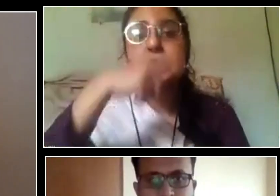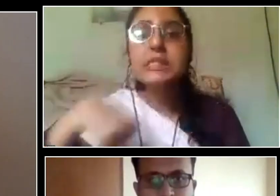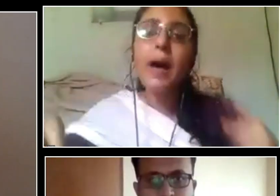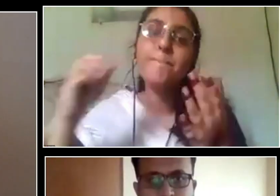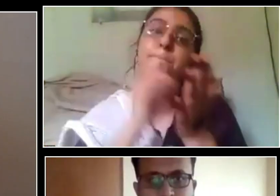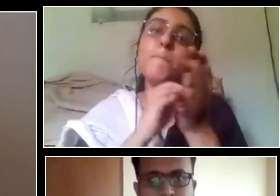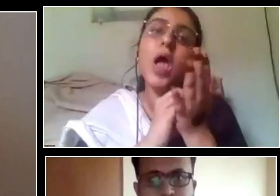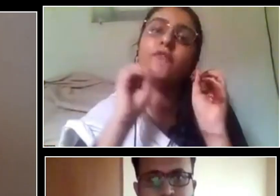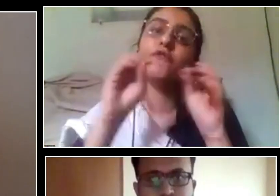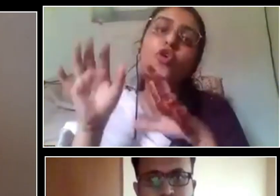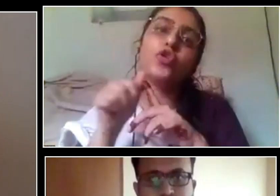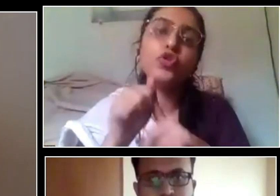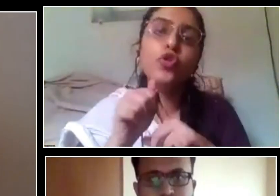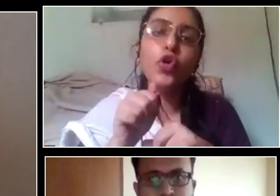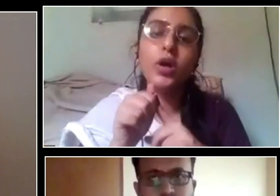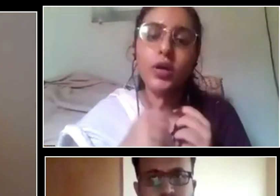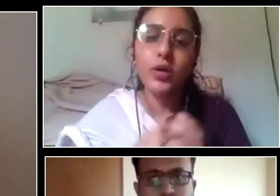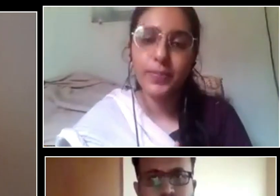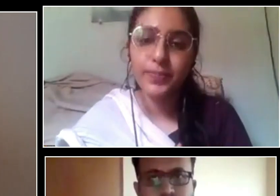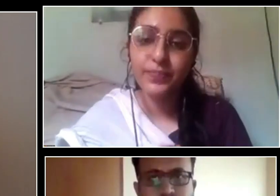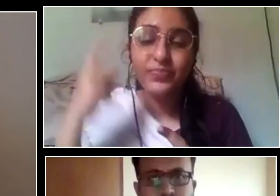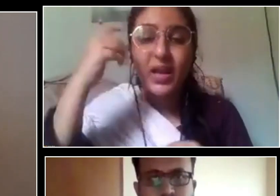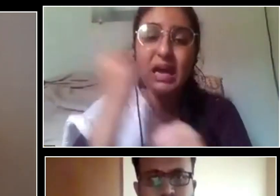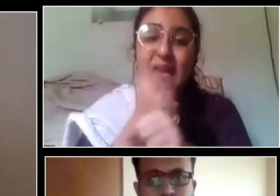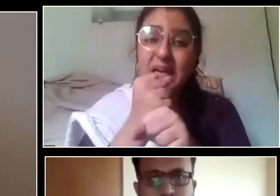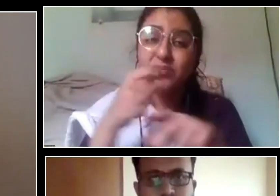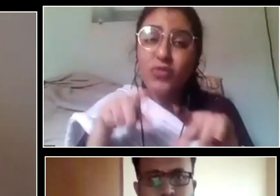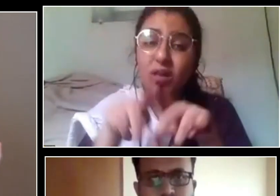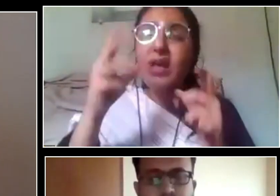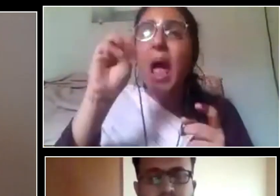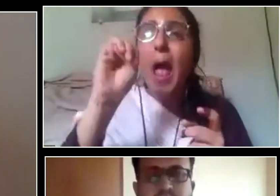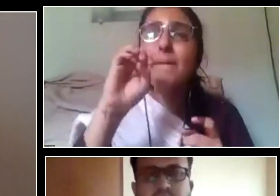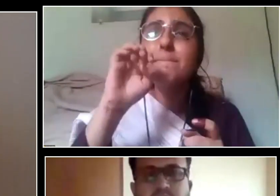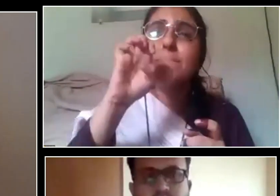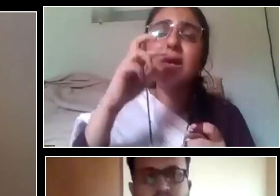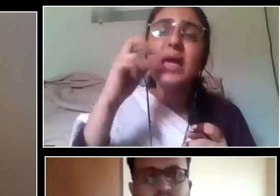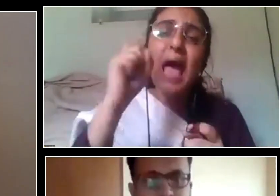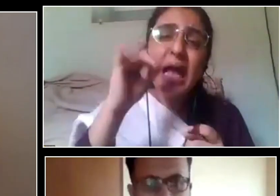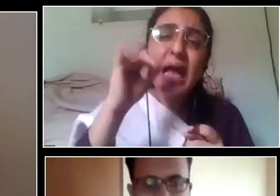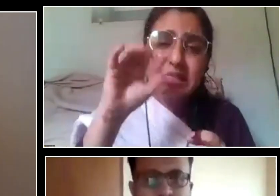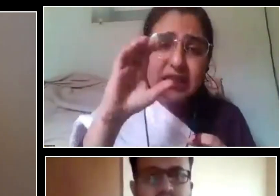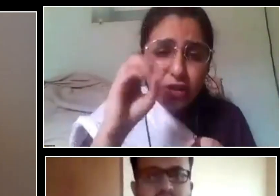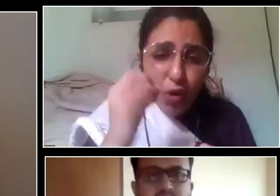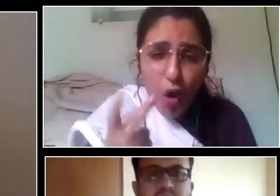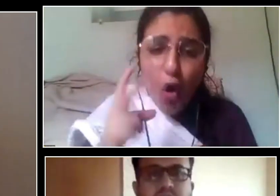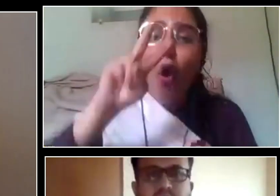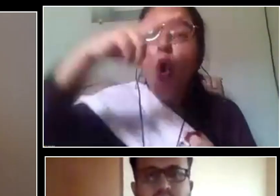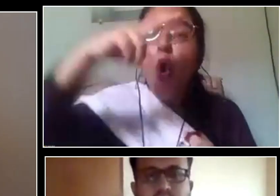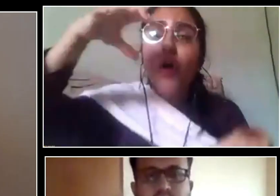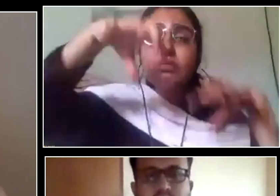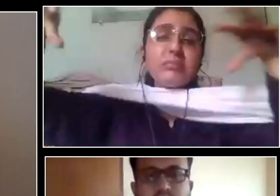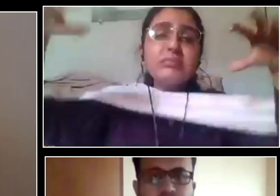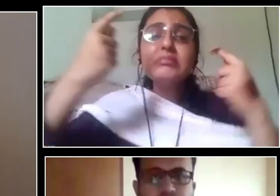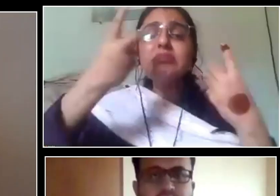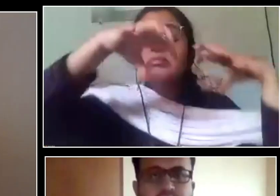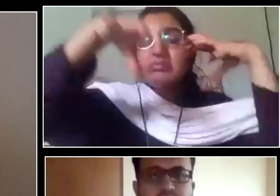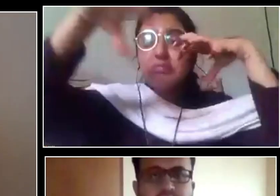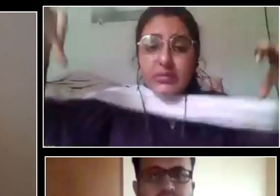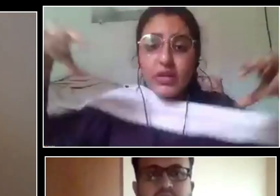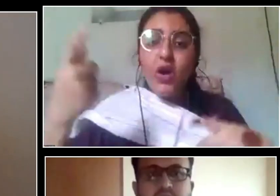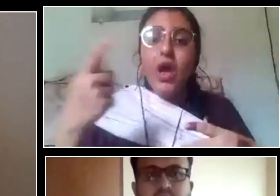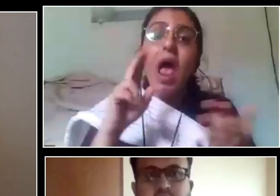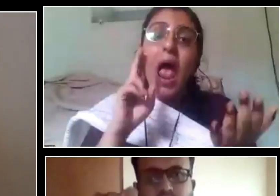So I've been working with governments in Mexico and Ireland and Norway and Oman. But when Shabbir and Naveed, thank you so